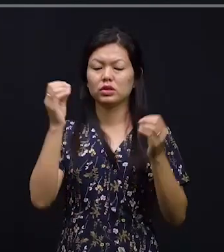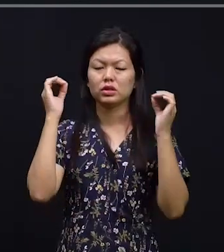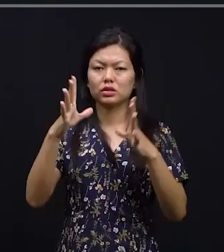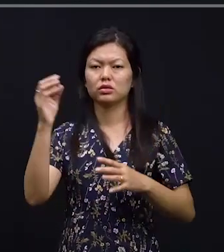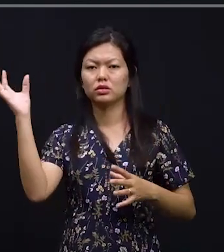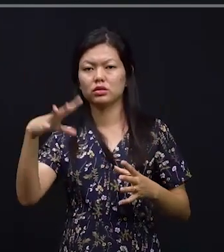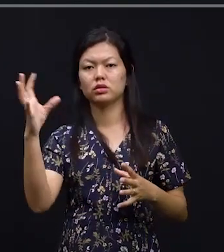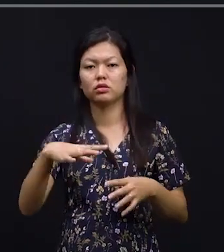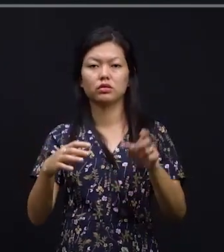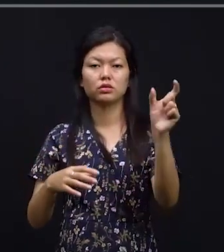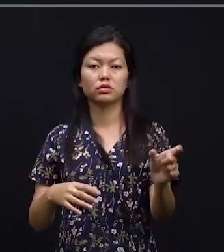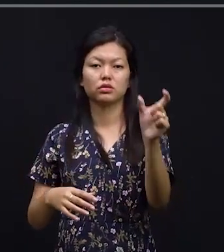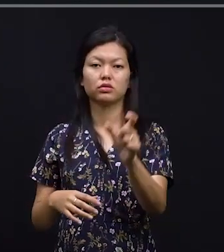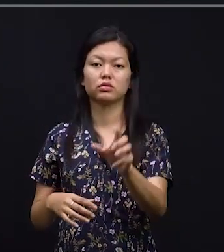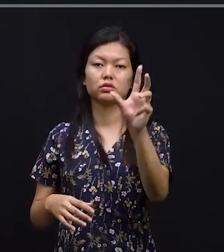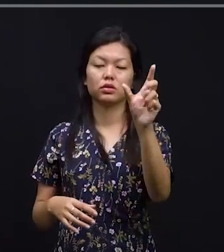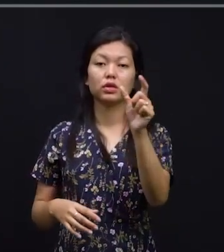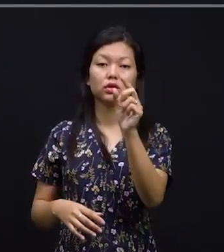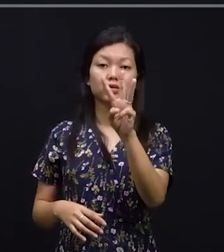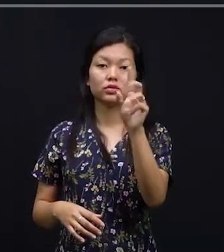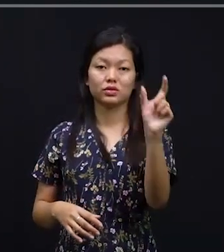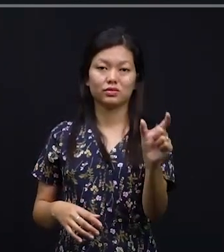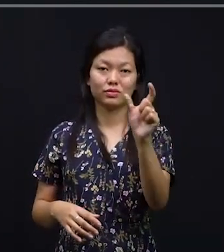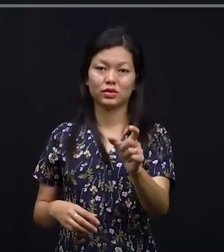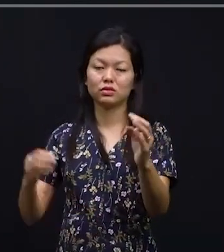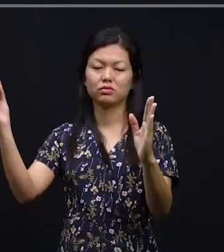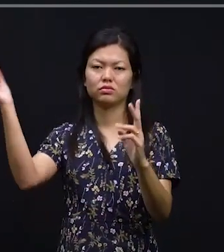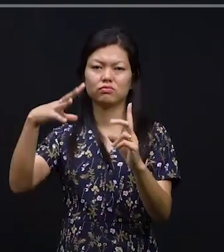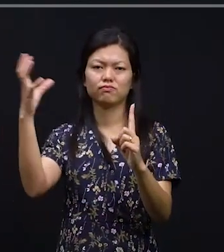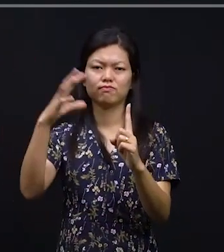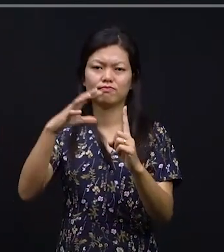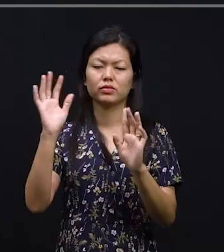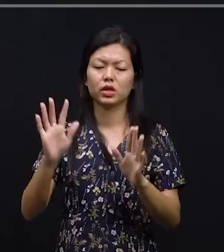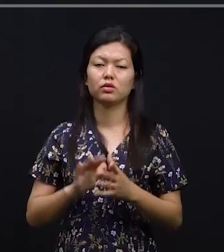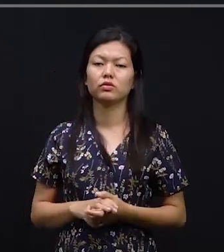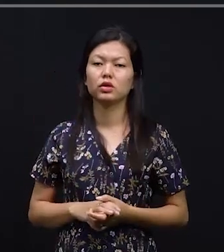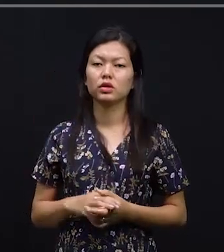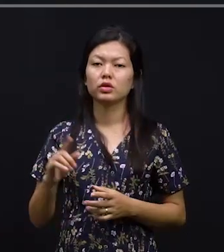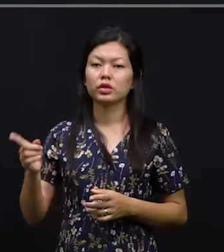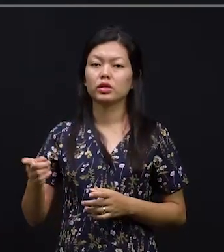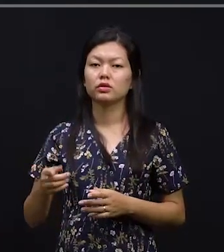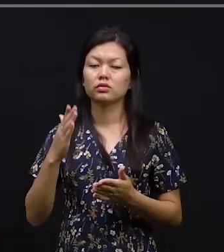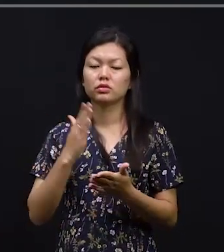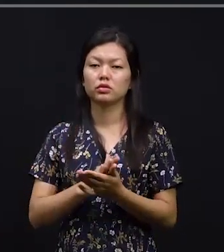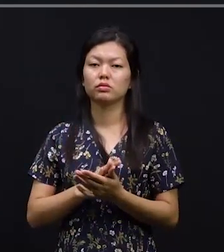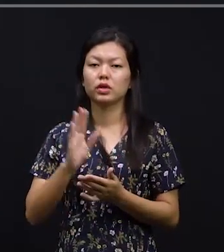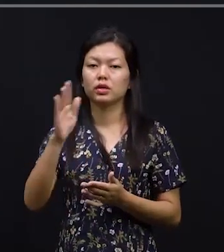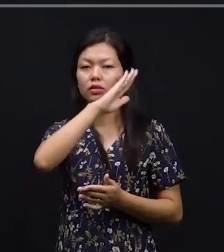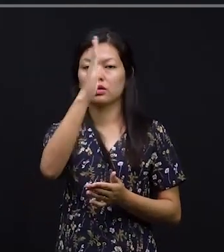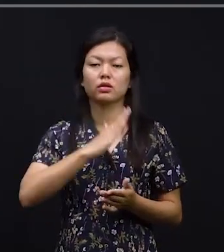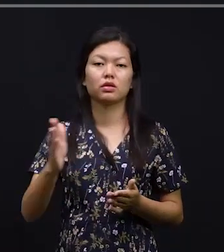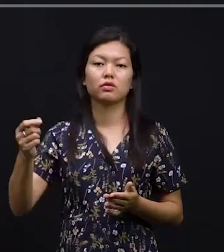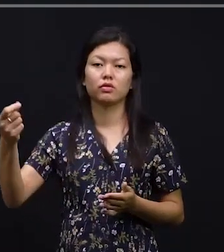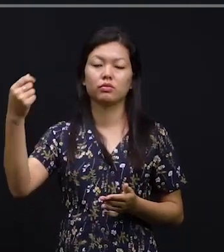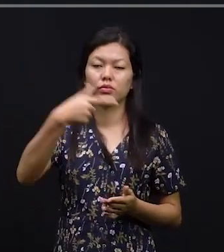poor. We can see this attitude. And he also said that he did not want to give, and it would be better to send these